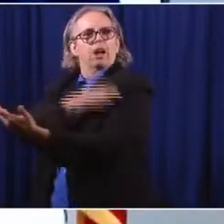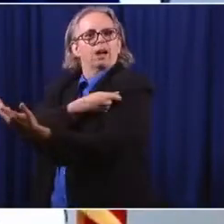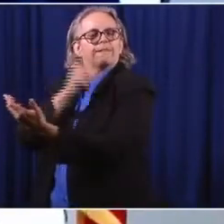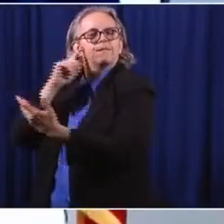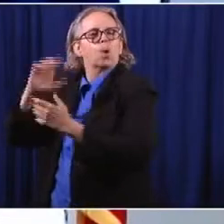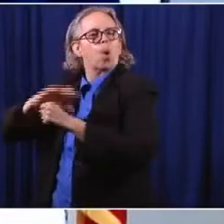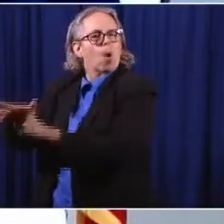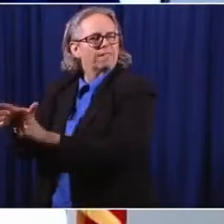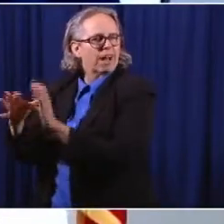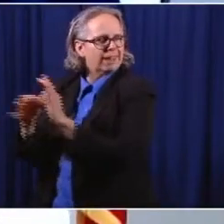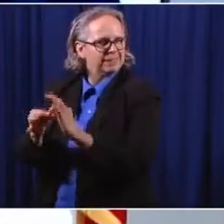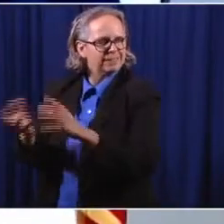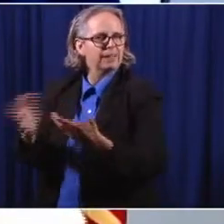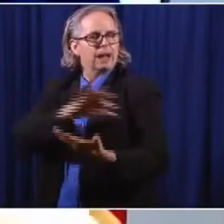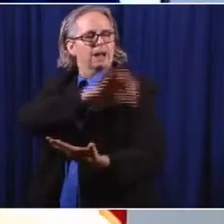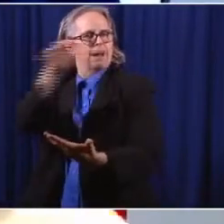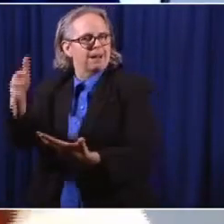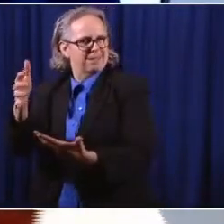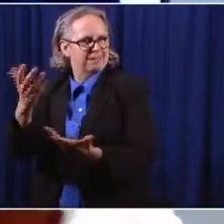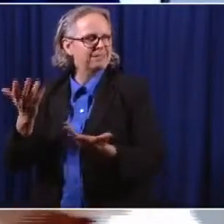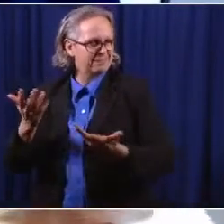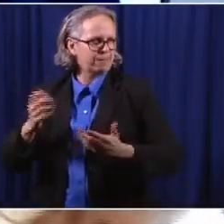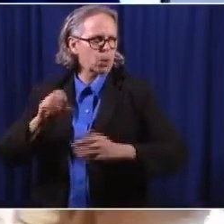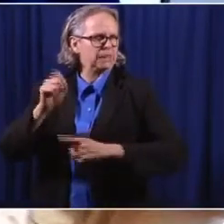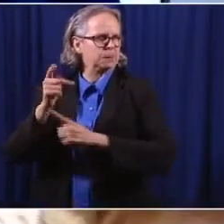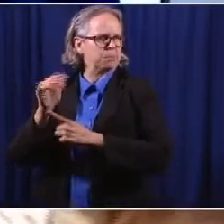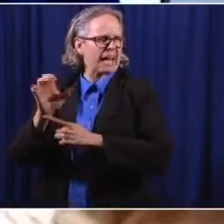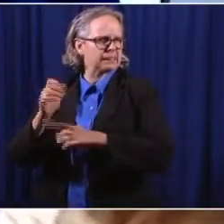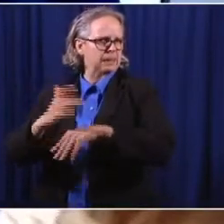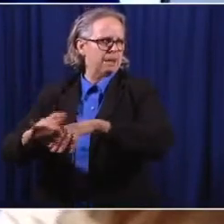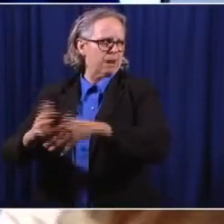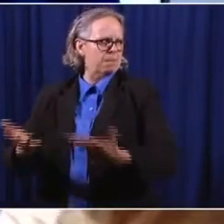and ready to and able to help us.